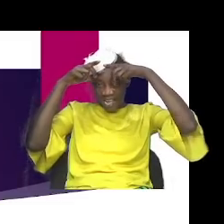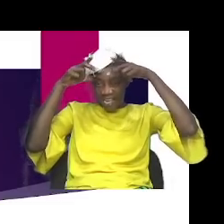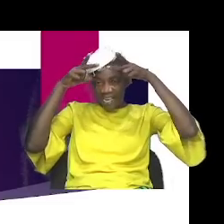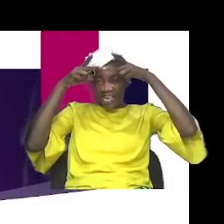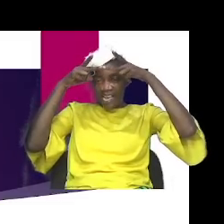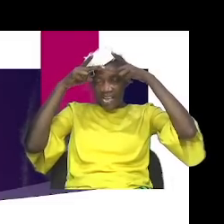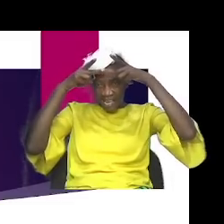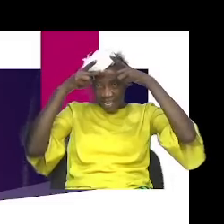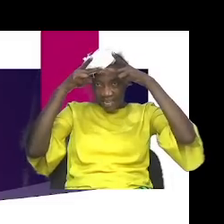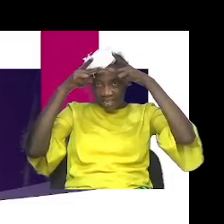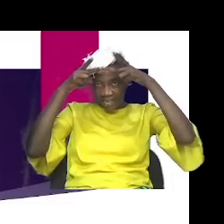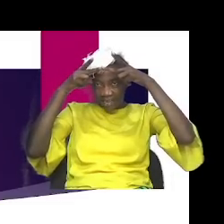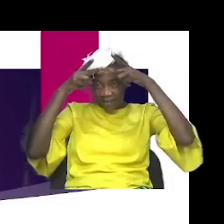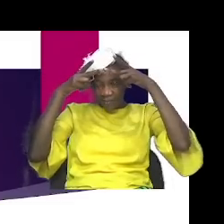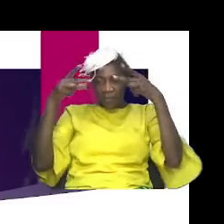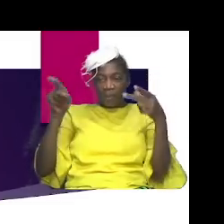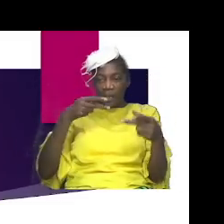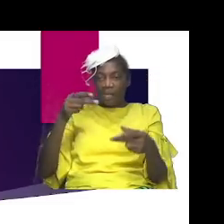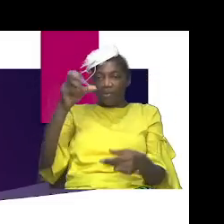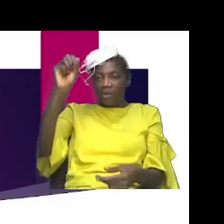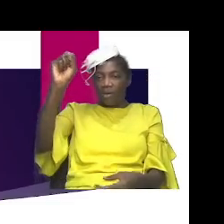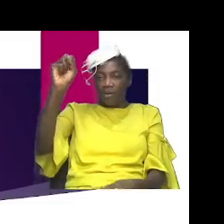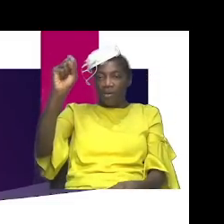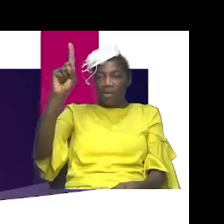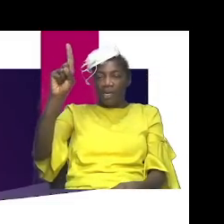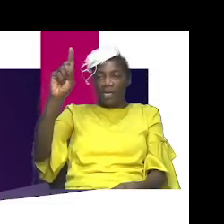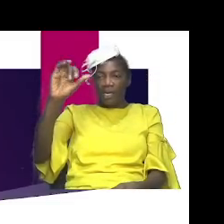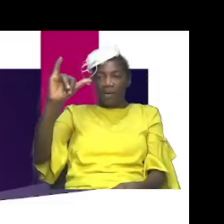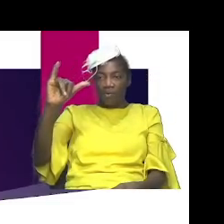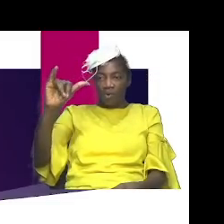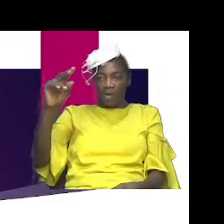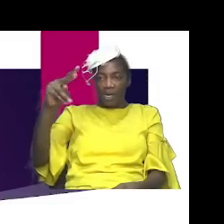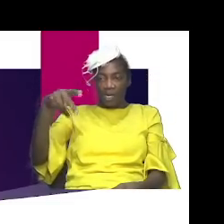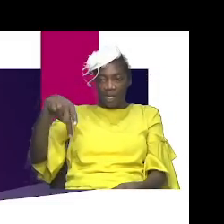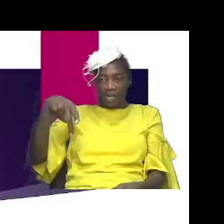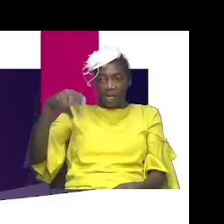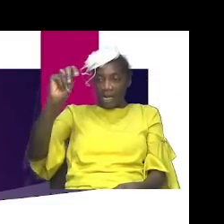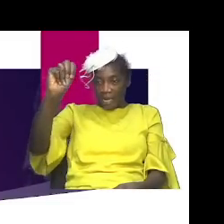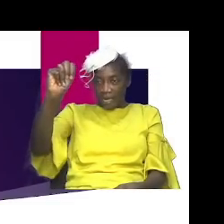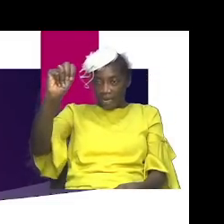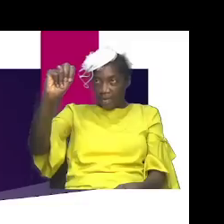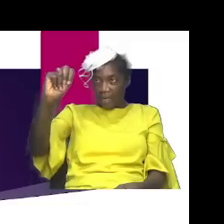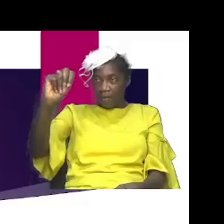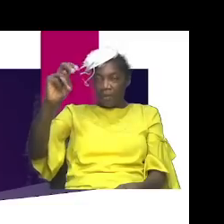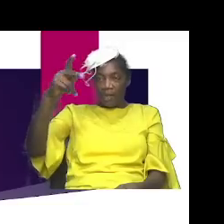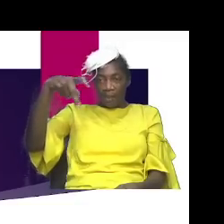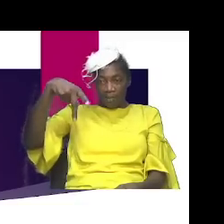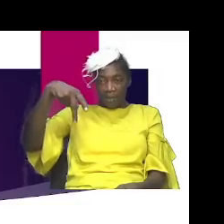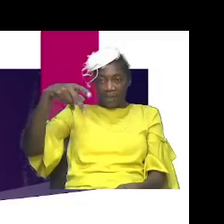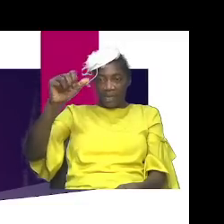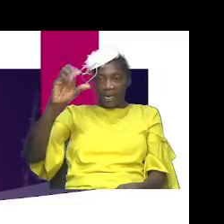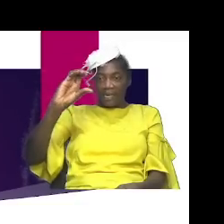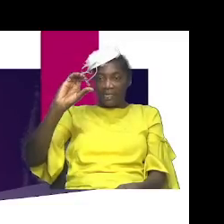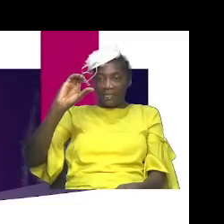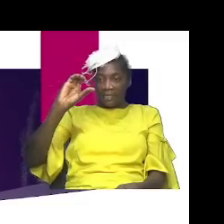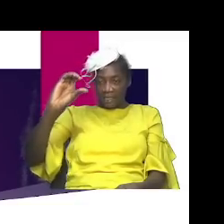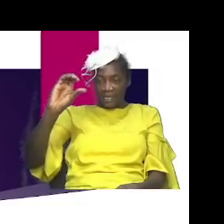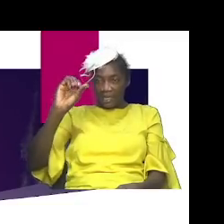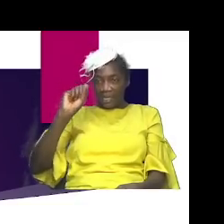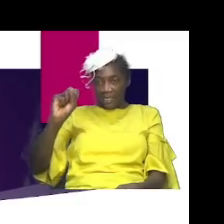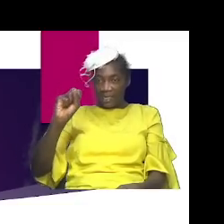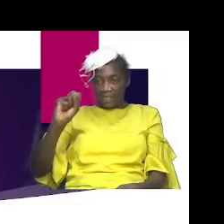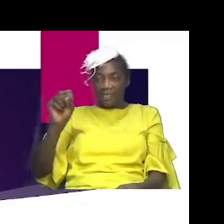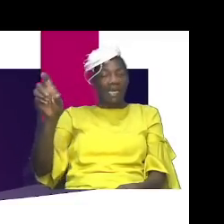what is the Olympics, and those that win, they have some major prize that they will